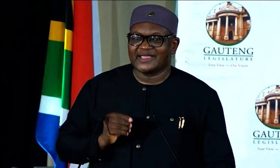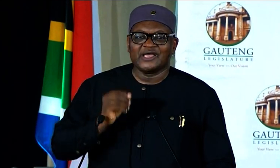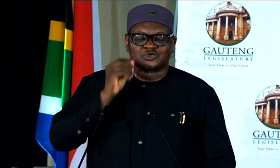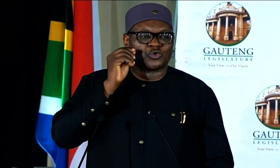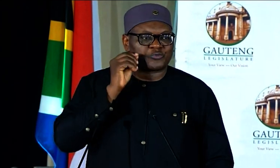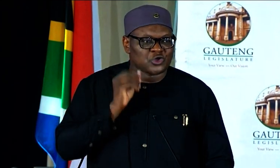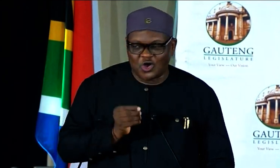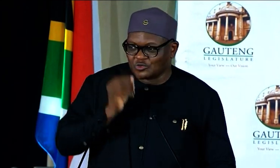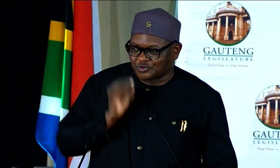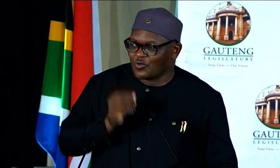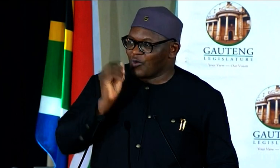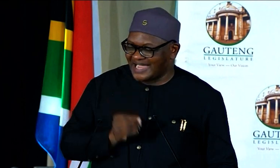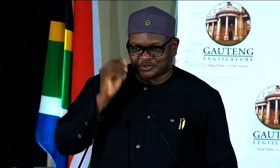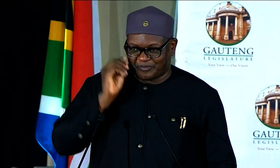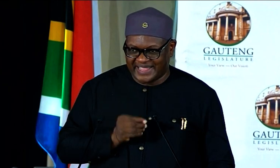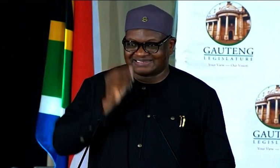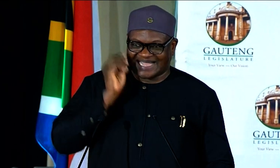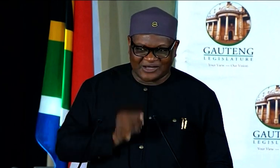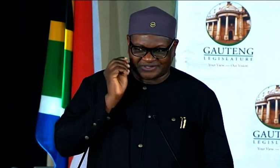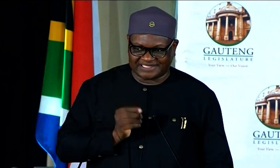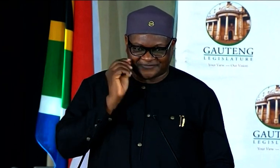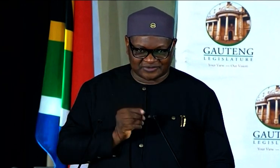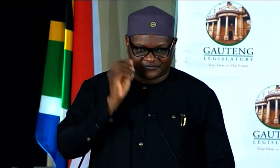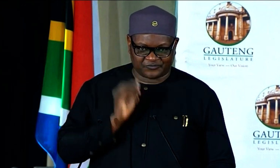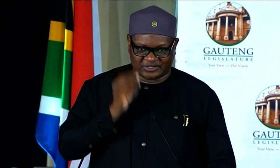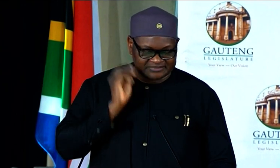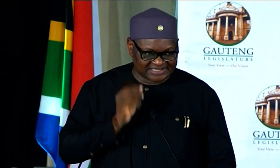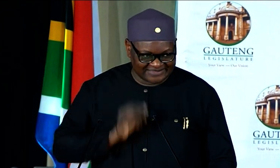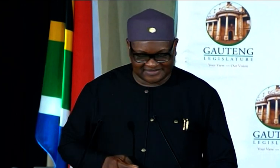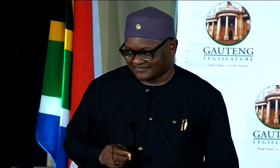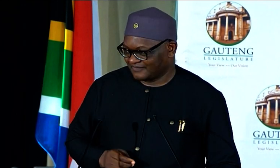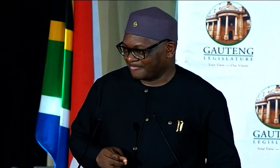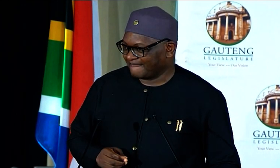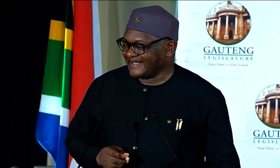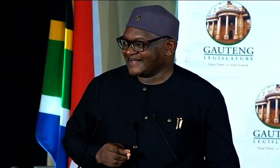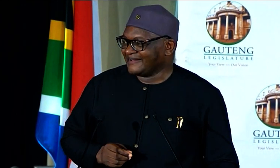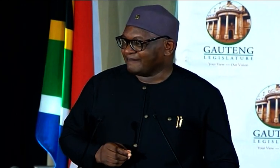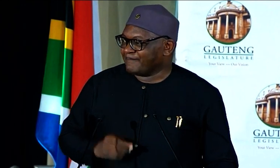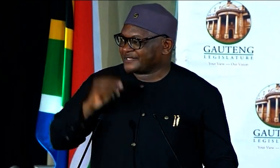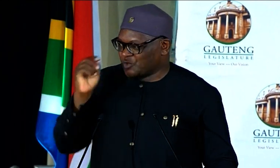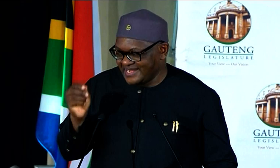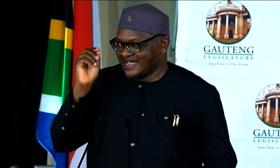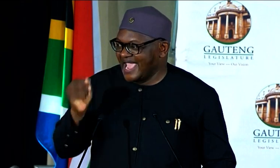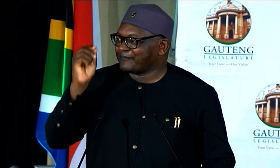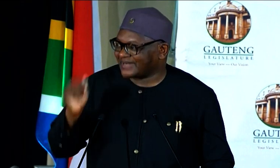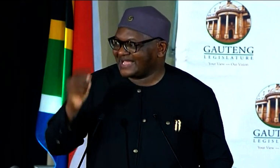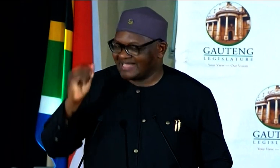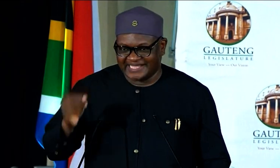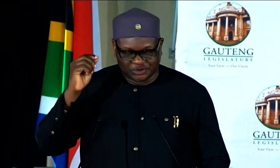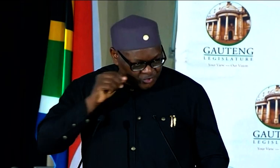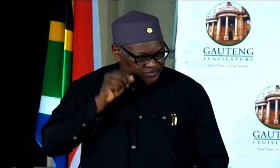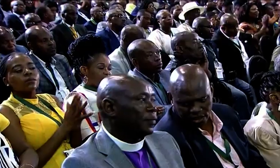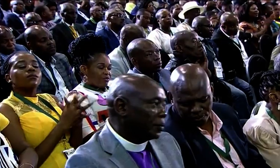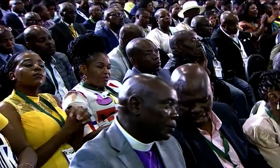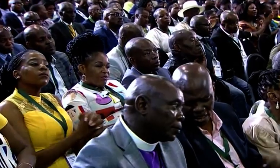Gauteng to those who want to build houses for themselves. Between April